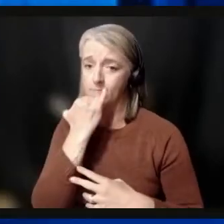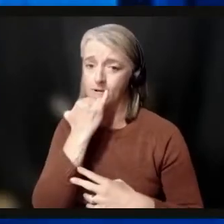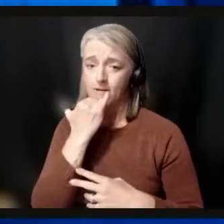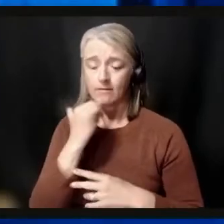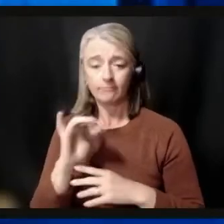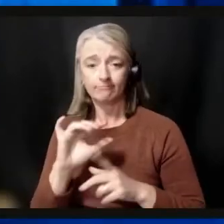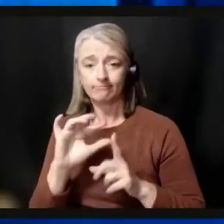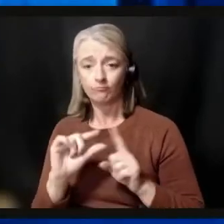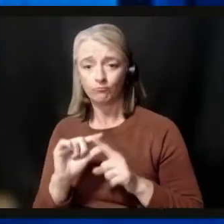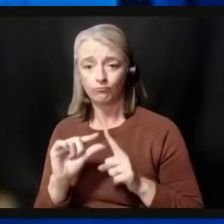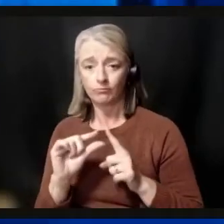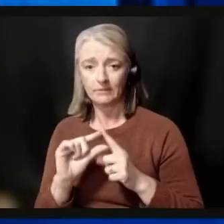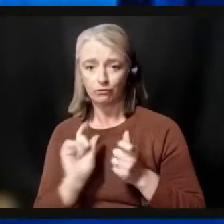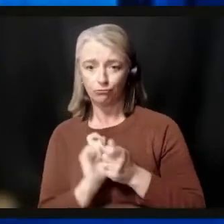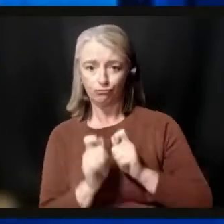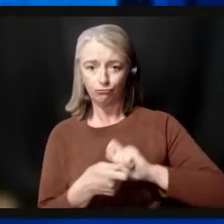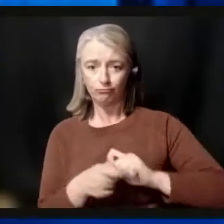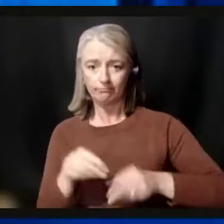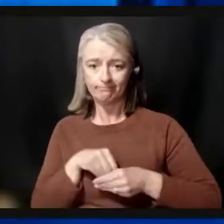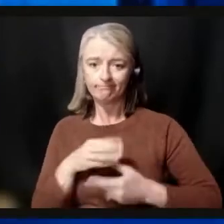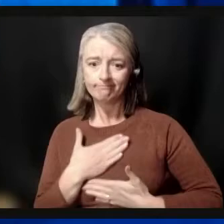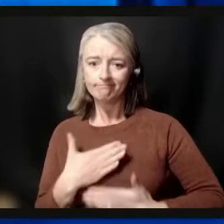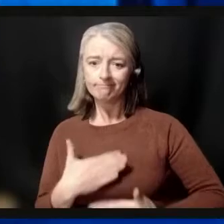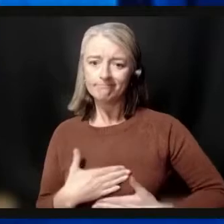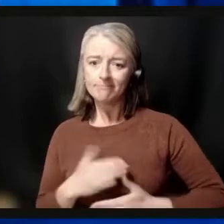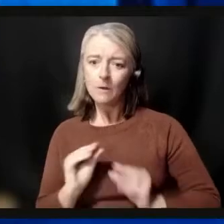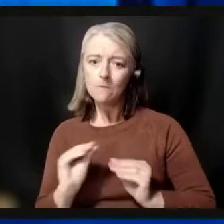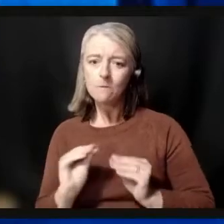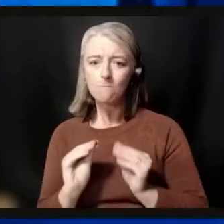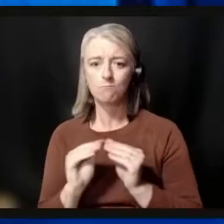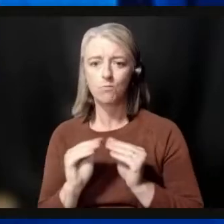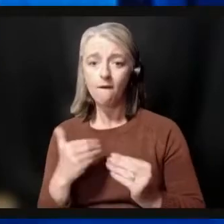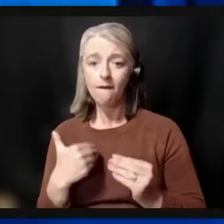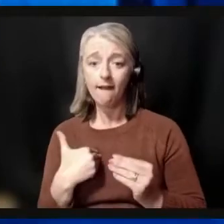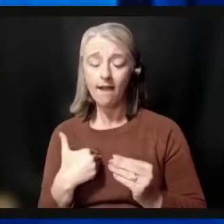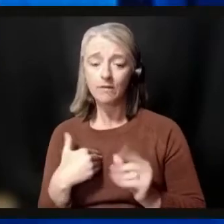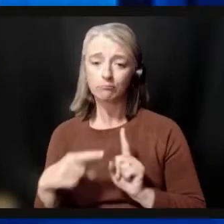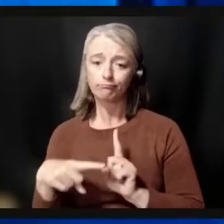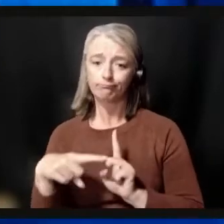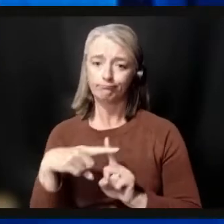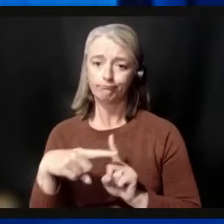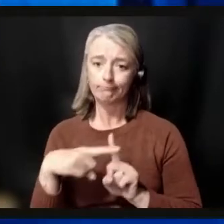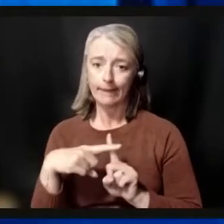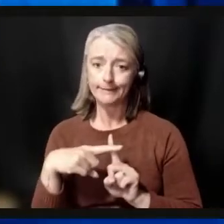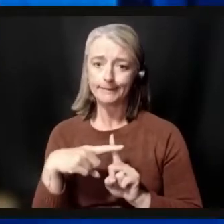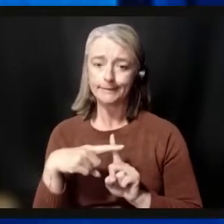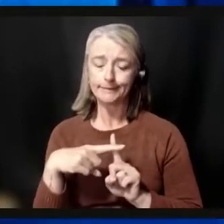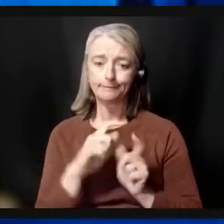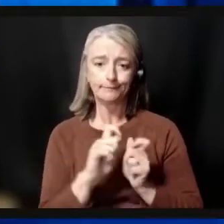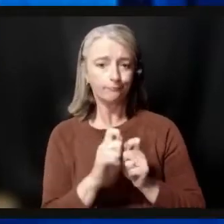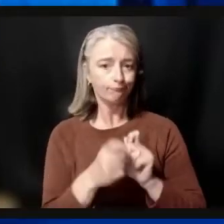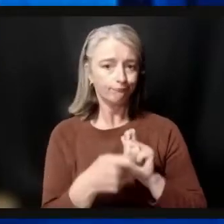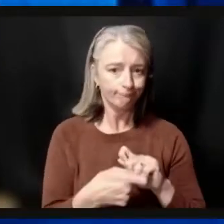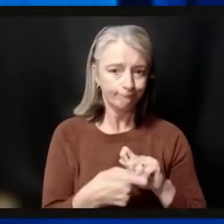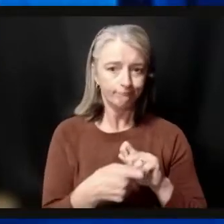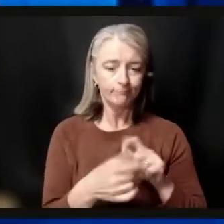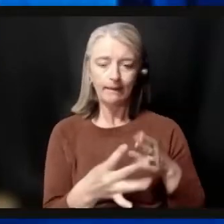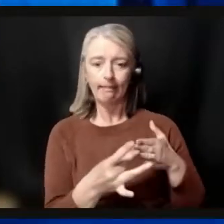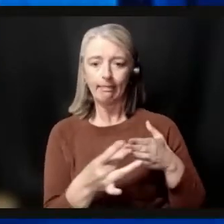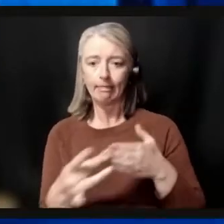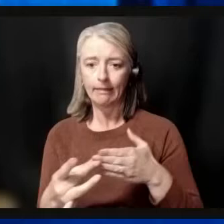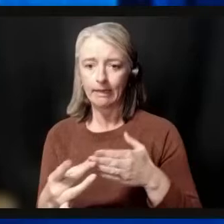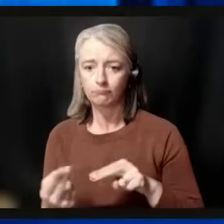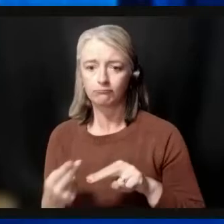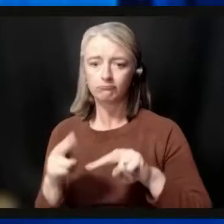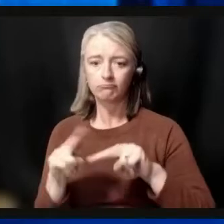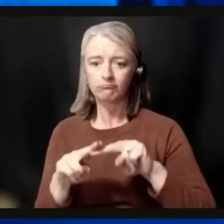body where we no longer are getting the positive effect of that change, but it can lead to an increased risk of